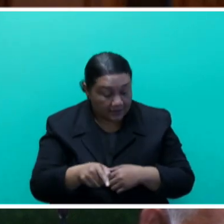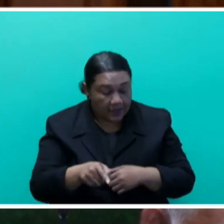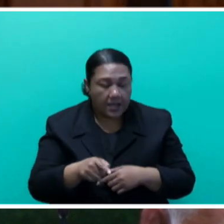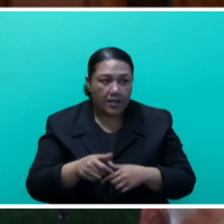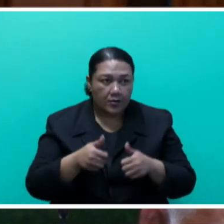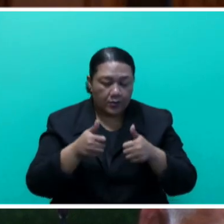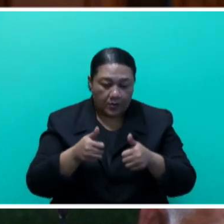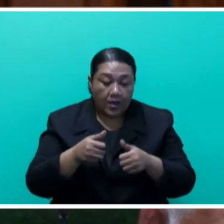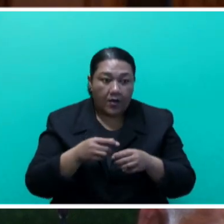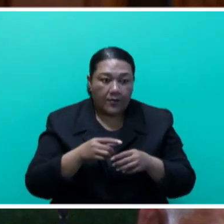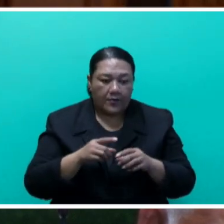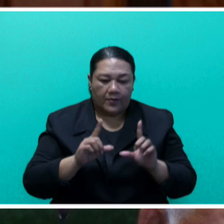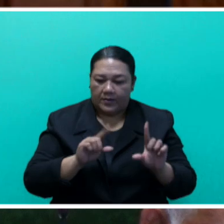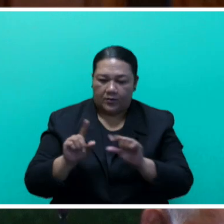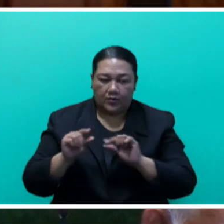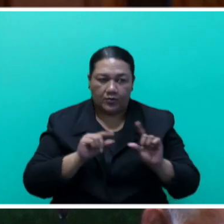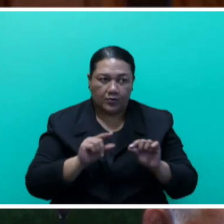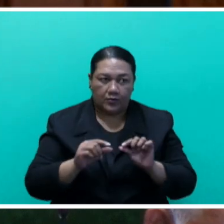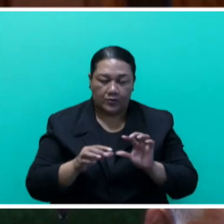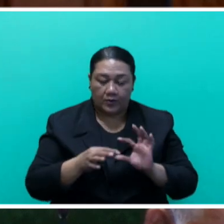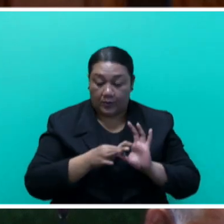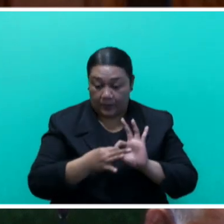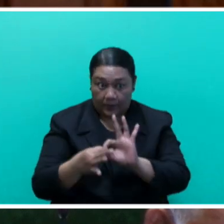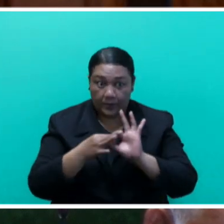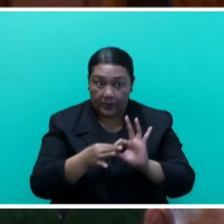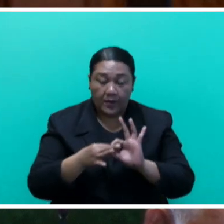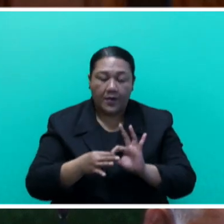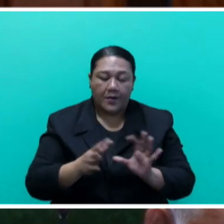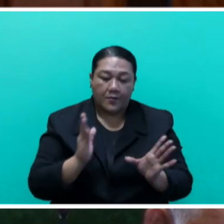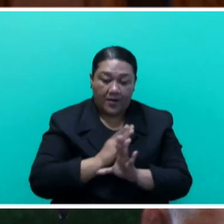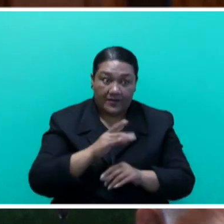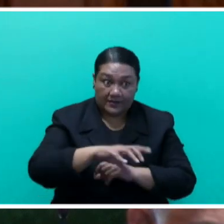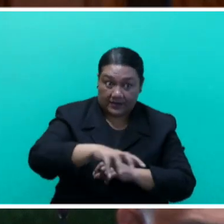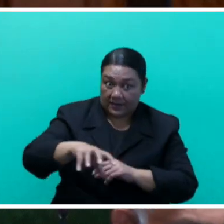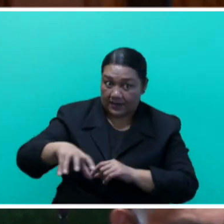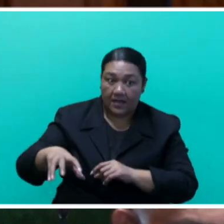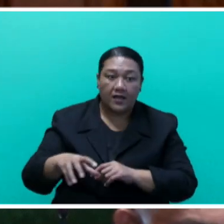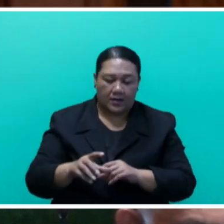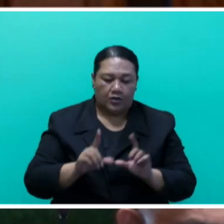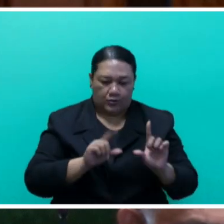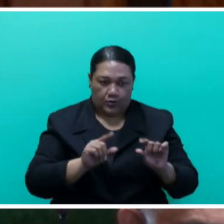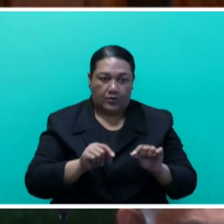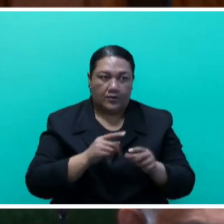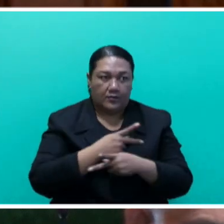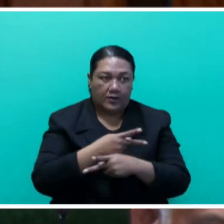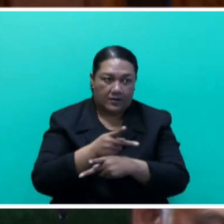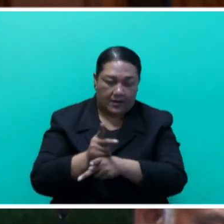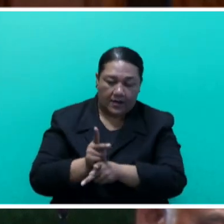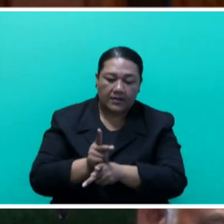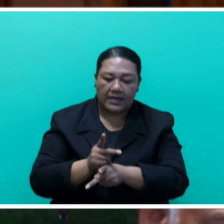growth. And we will be working together with the private sector in the value addition